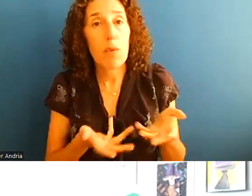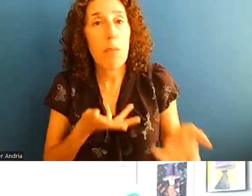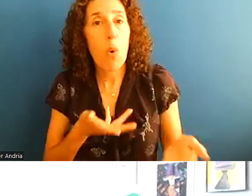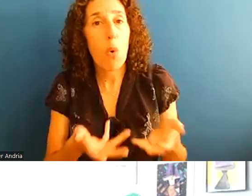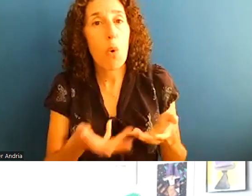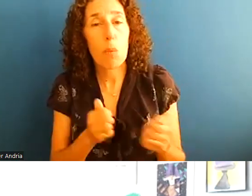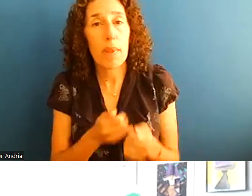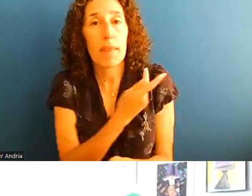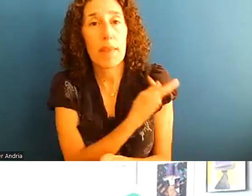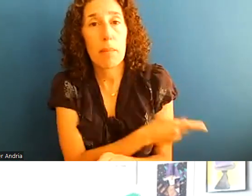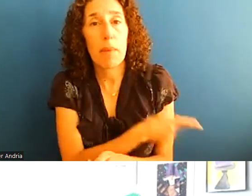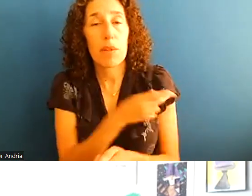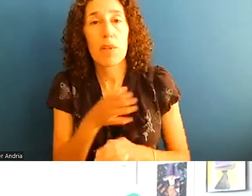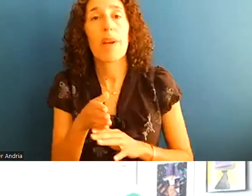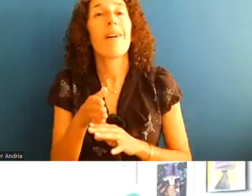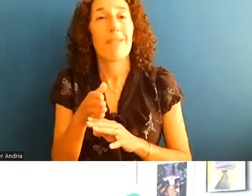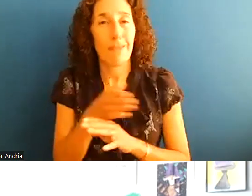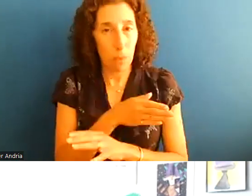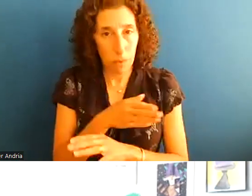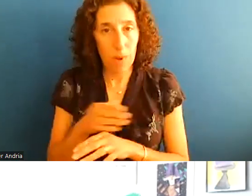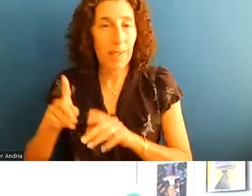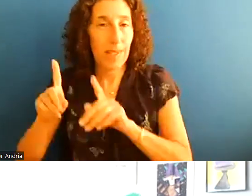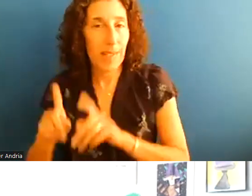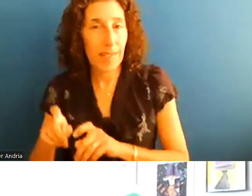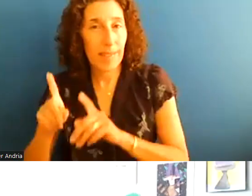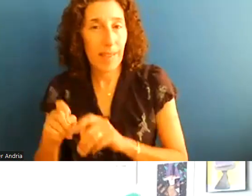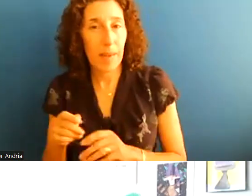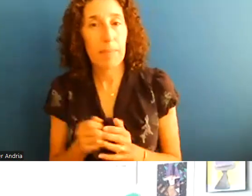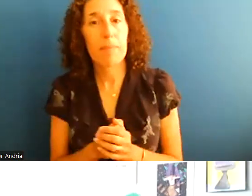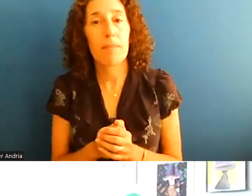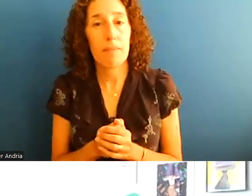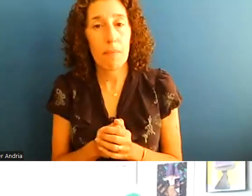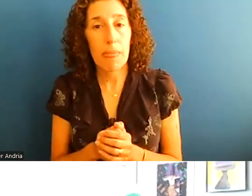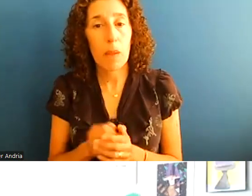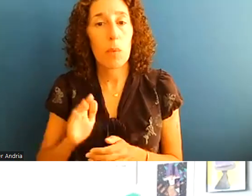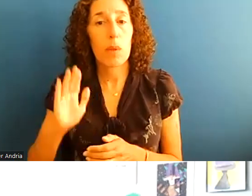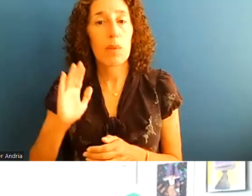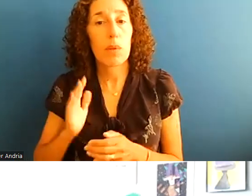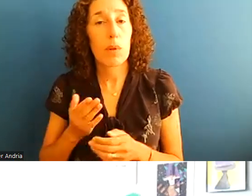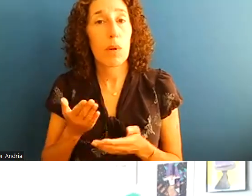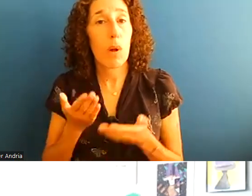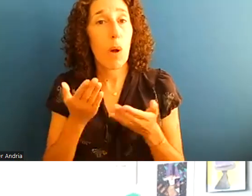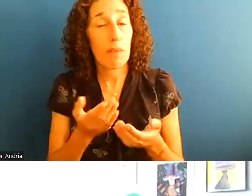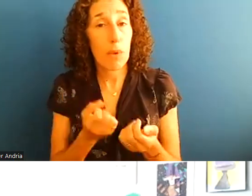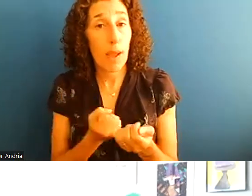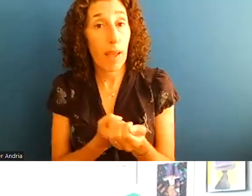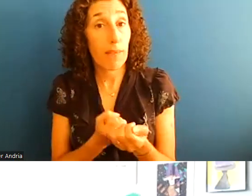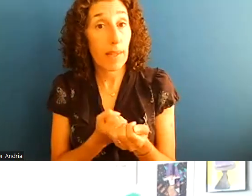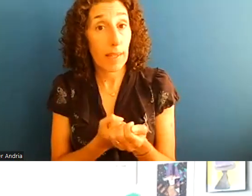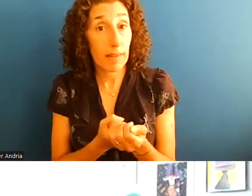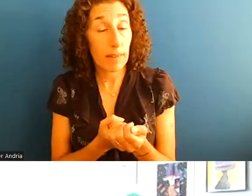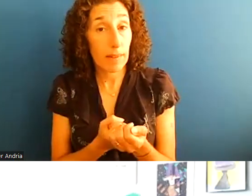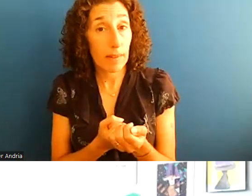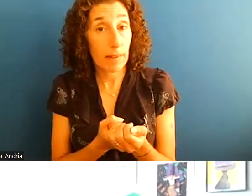exam. The relationship used to be we would offer an advocate if the patient wanted it or not. We have now moved to a model